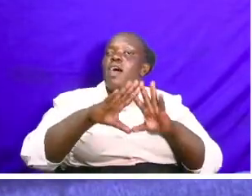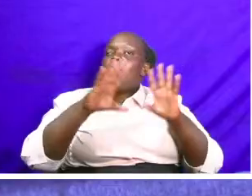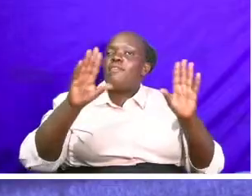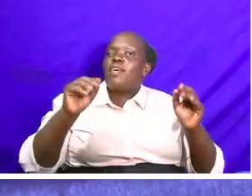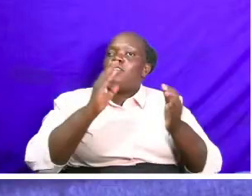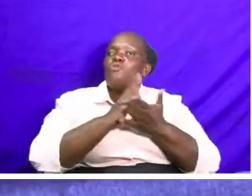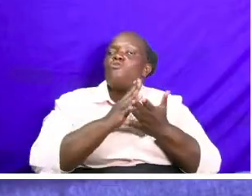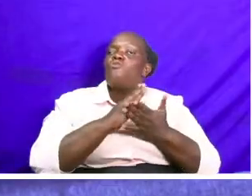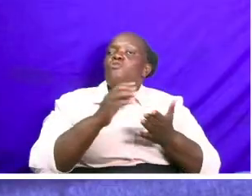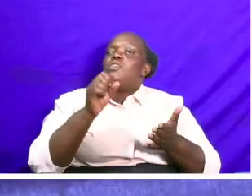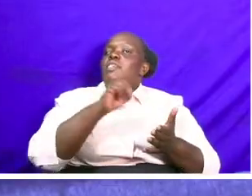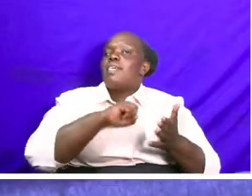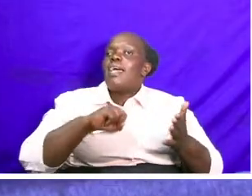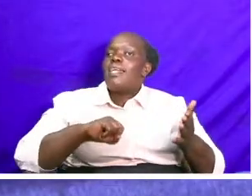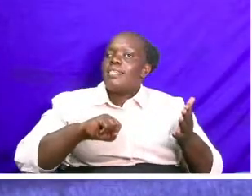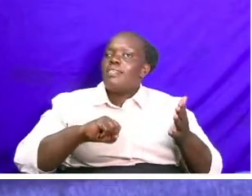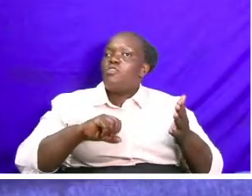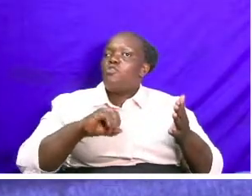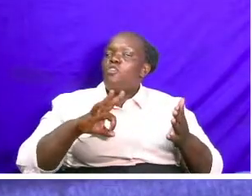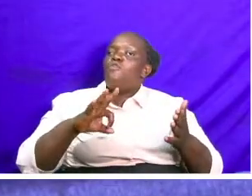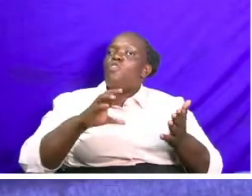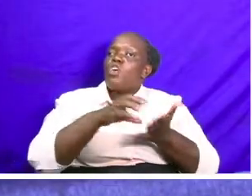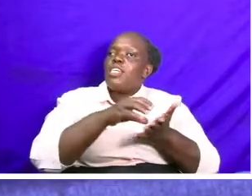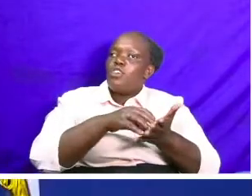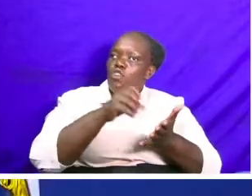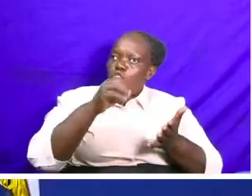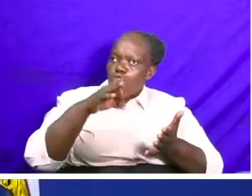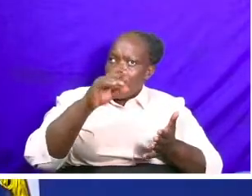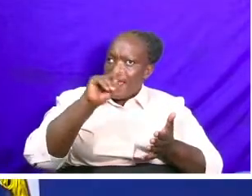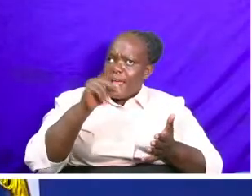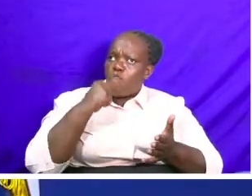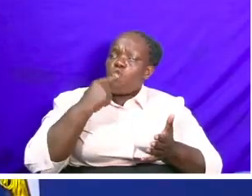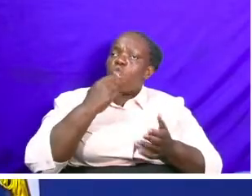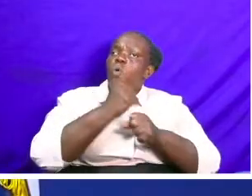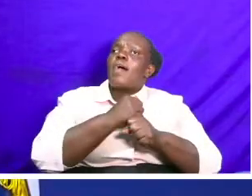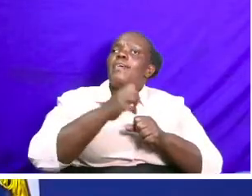the state of Kenyans who are in South Africa? Thank you.